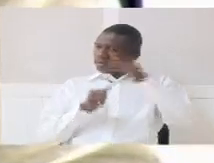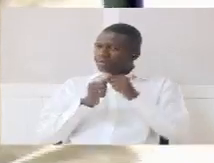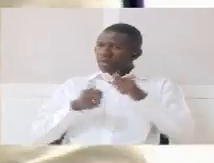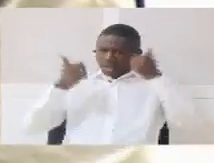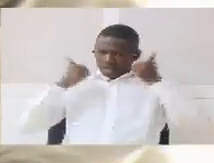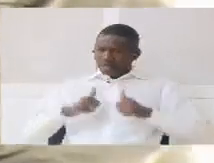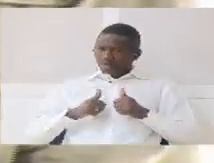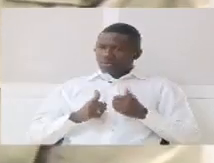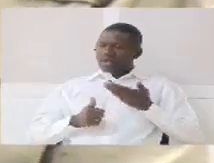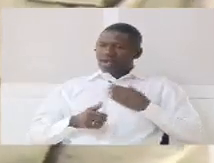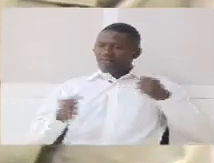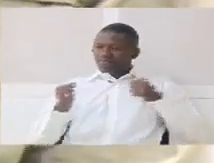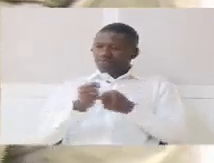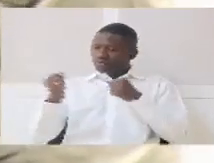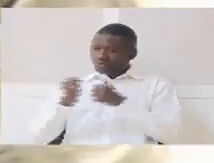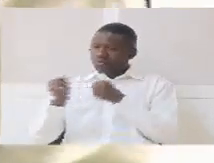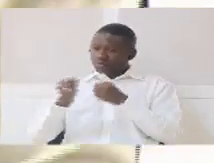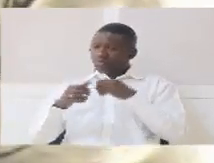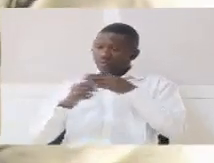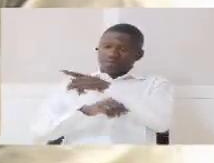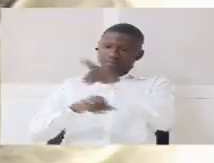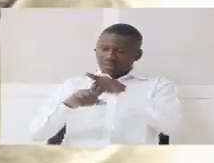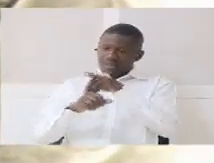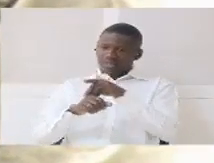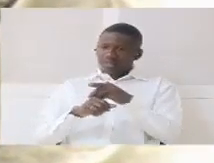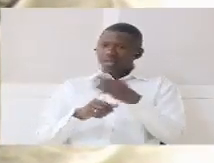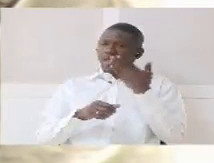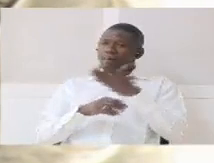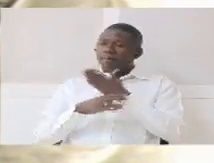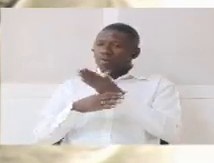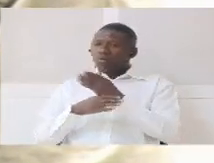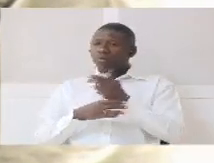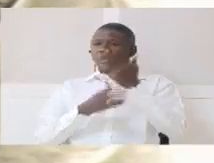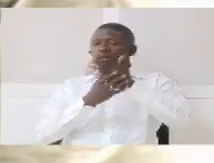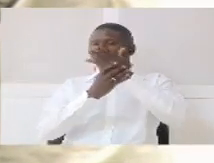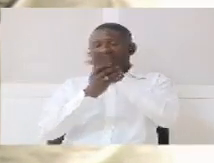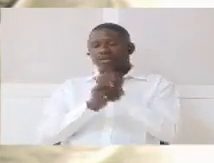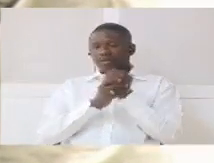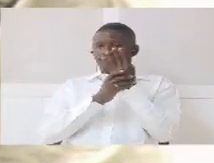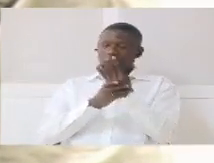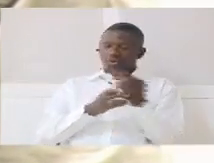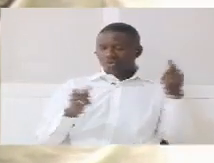2017? Kabo 1994 kana January 2017.